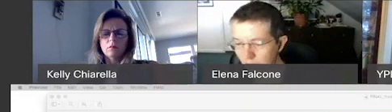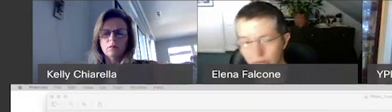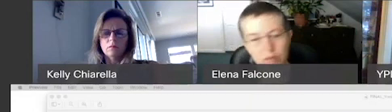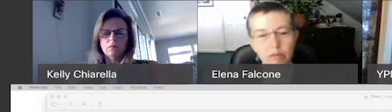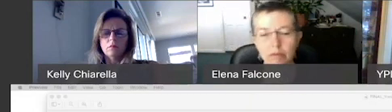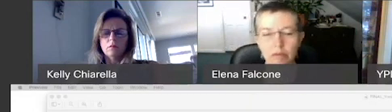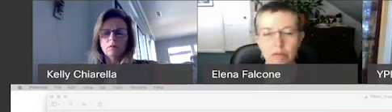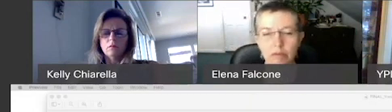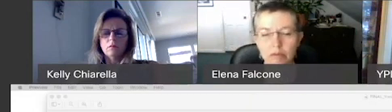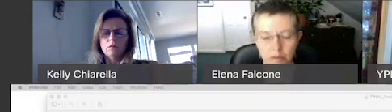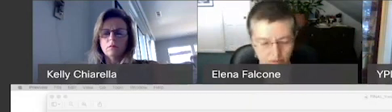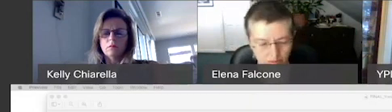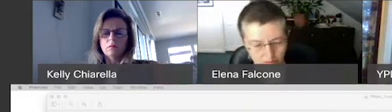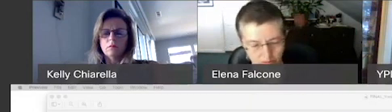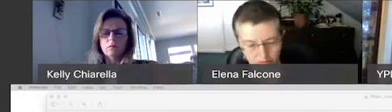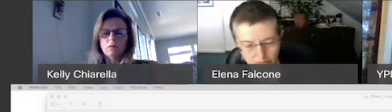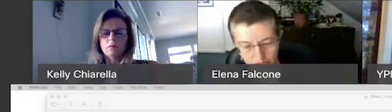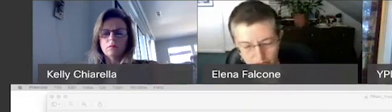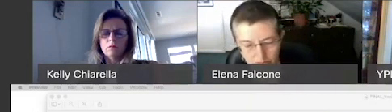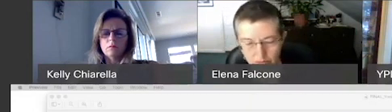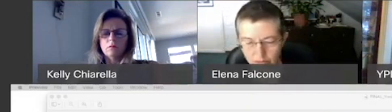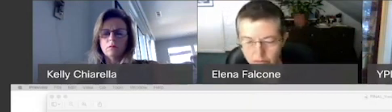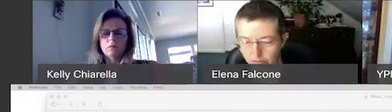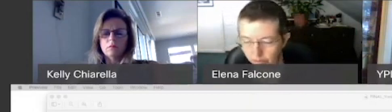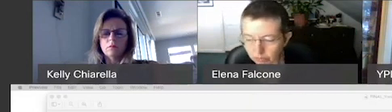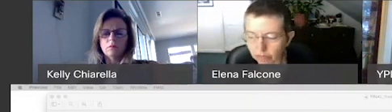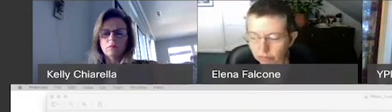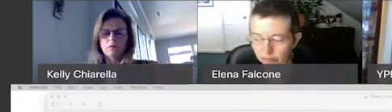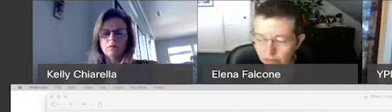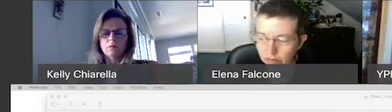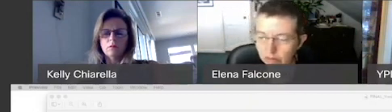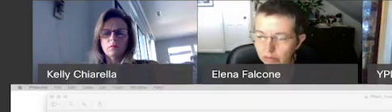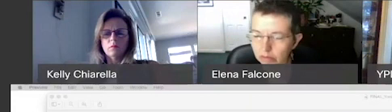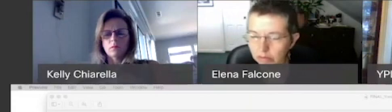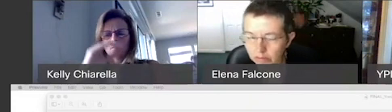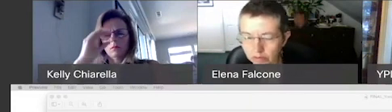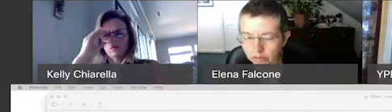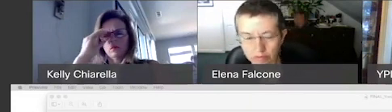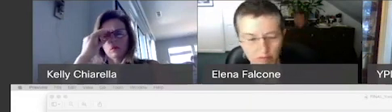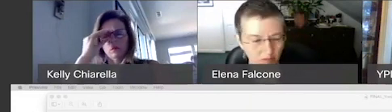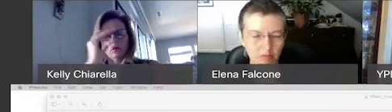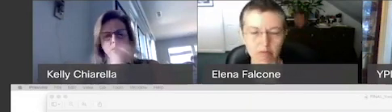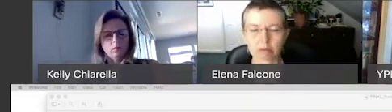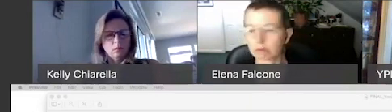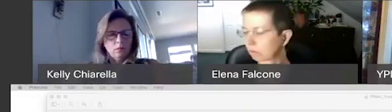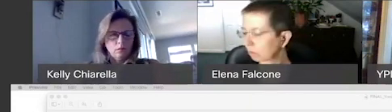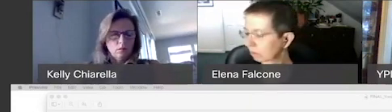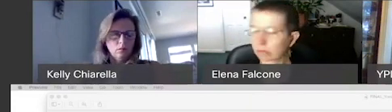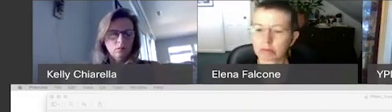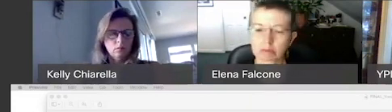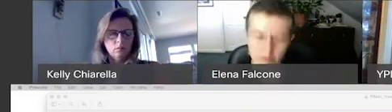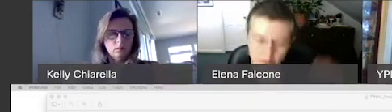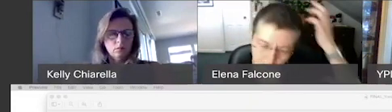Please confirm your Social Security number. They're going to call and say they're calling to get to verify your Social Security number before they can send you